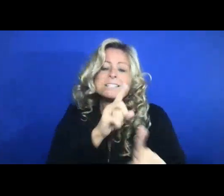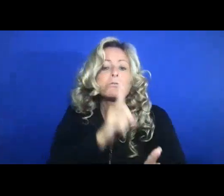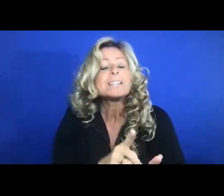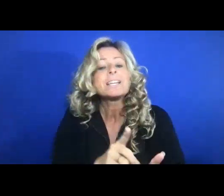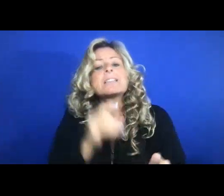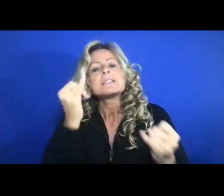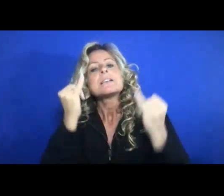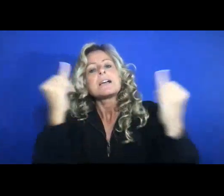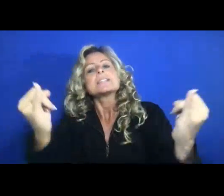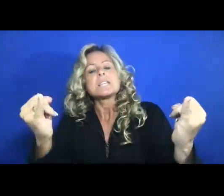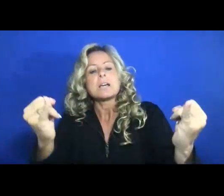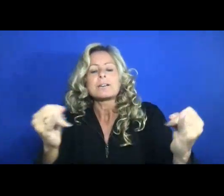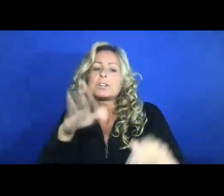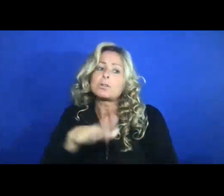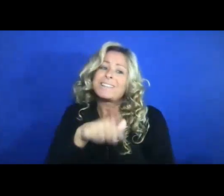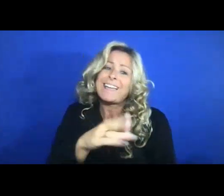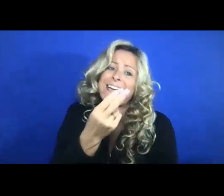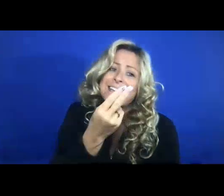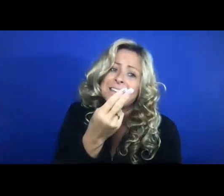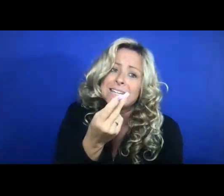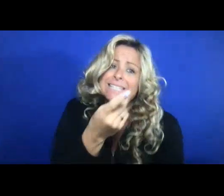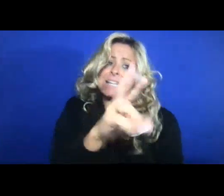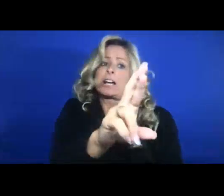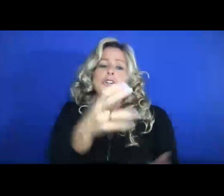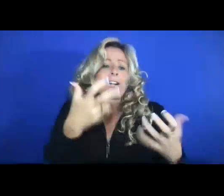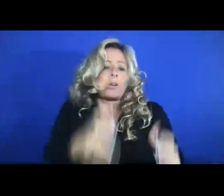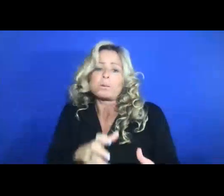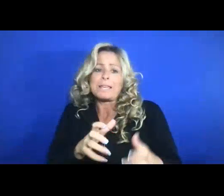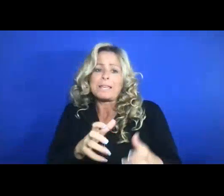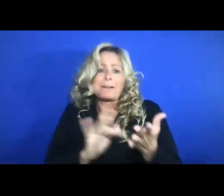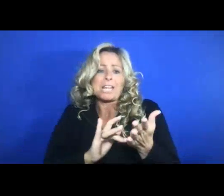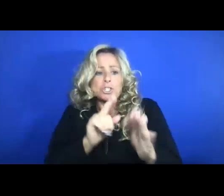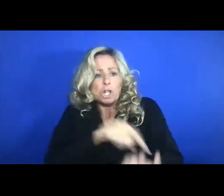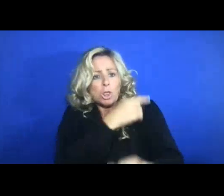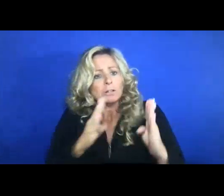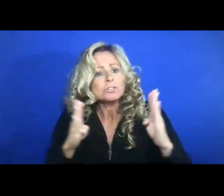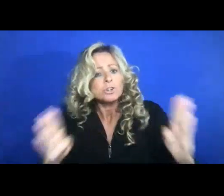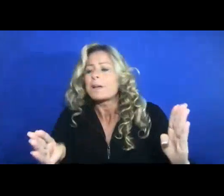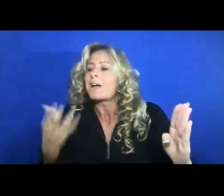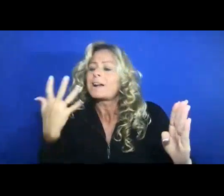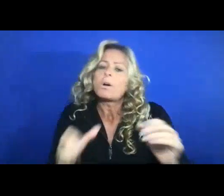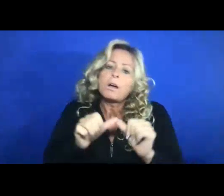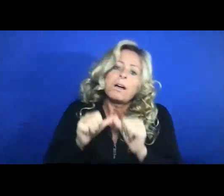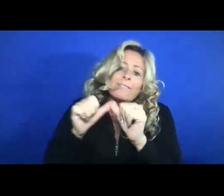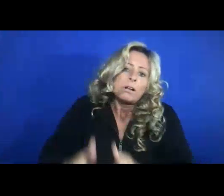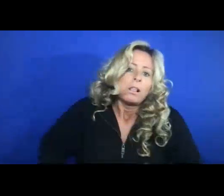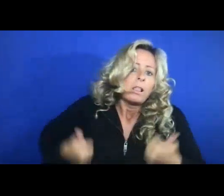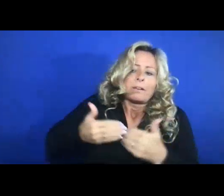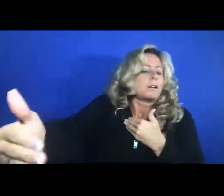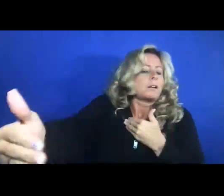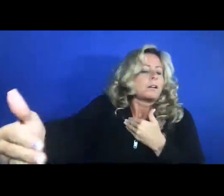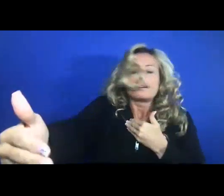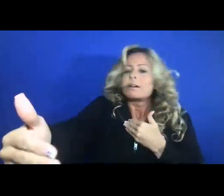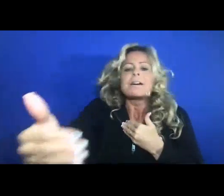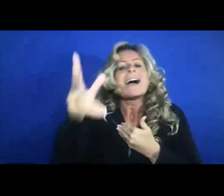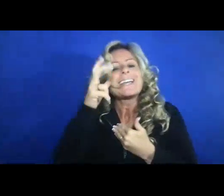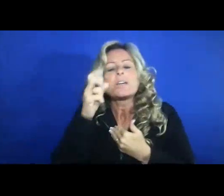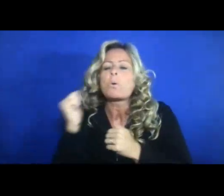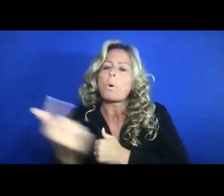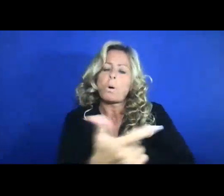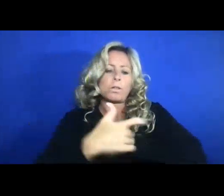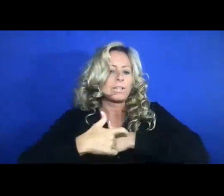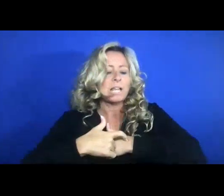idea of, doc, I don't want to be on a medication long term, right? I don't want to be on something for the rest of my life. And I hear that all the time in